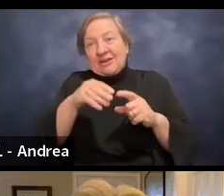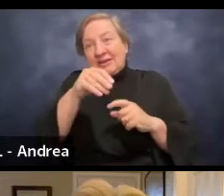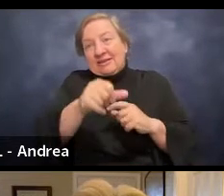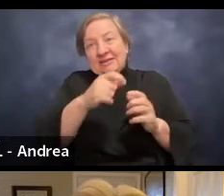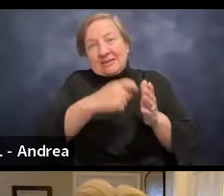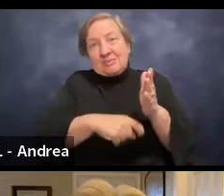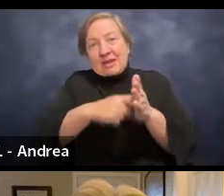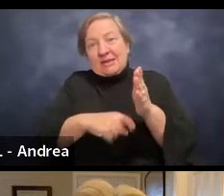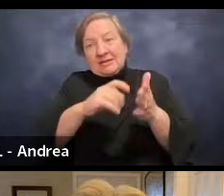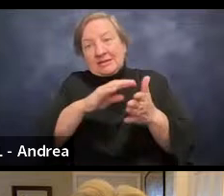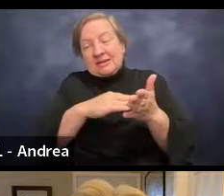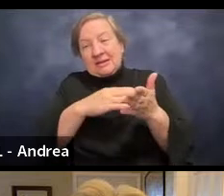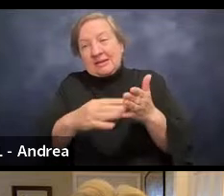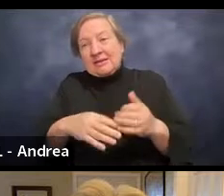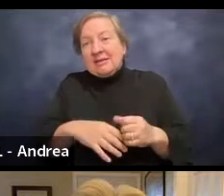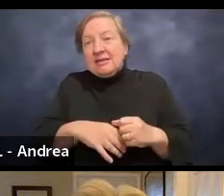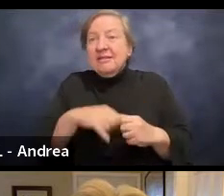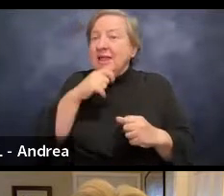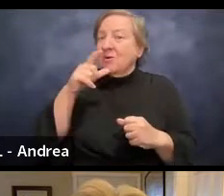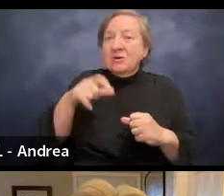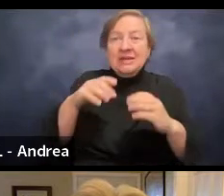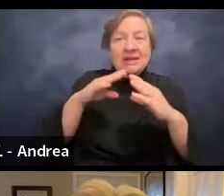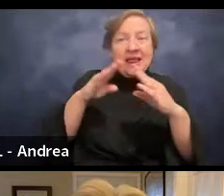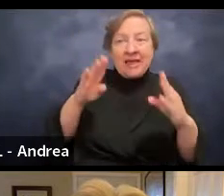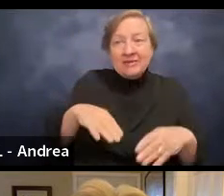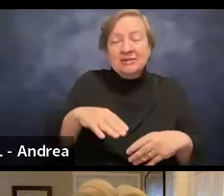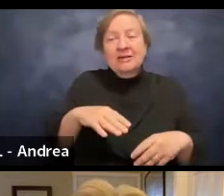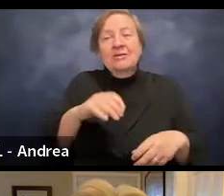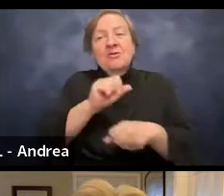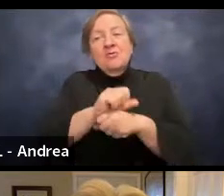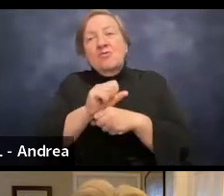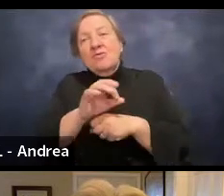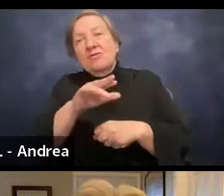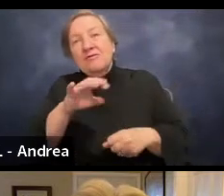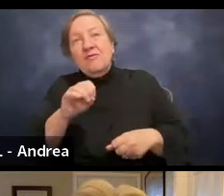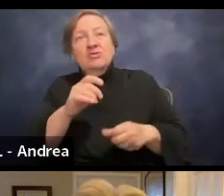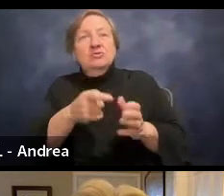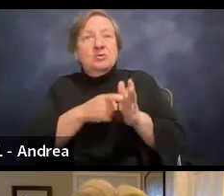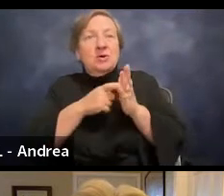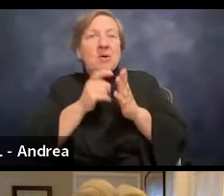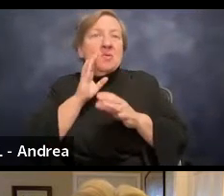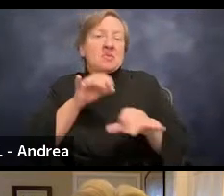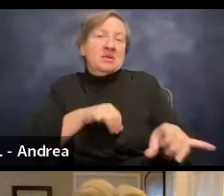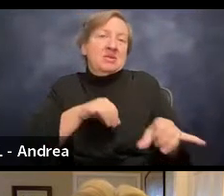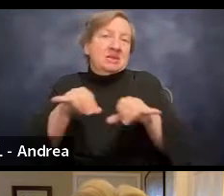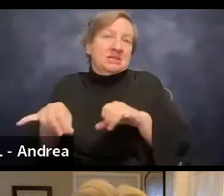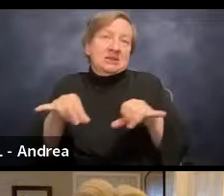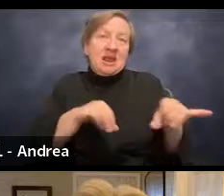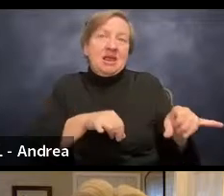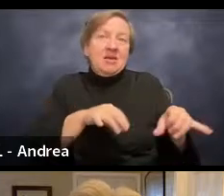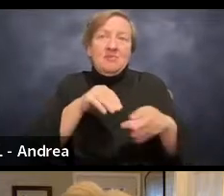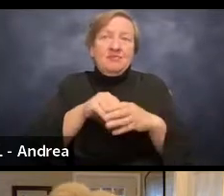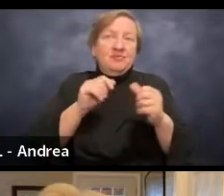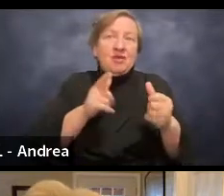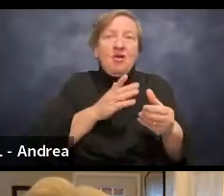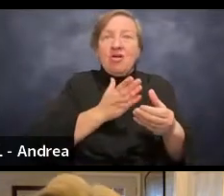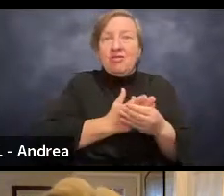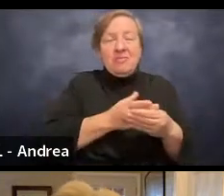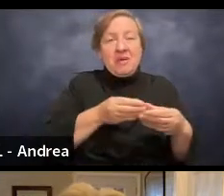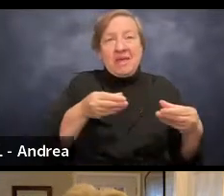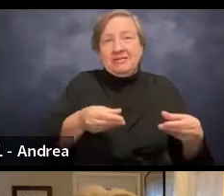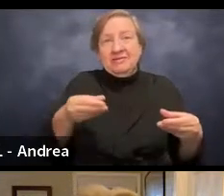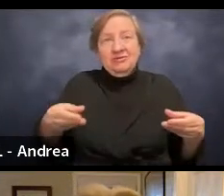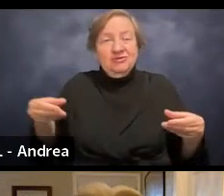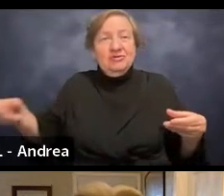And they don't need housing. Right. Well, the workforce requirements will be the same across all the packages, right? And